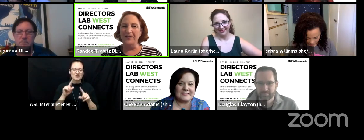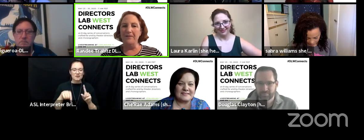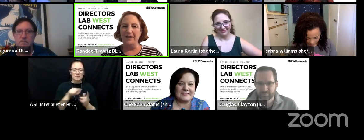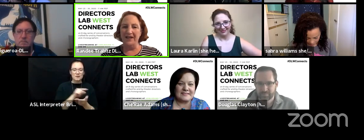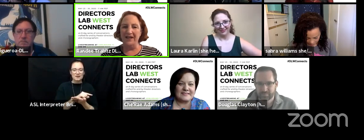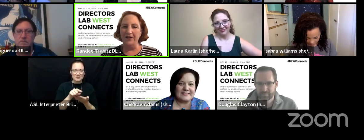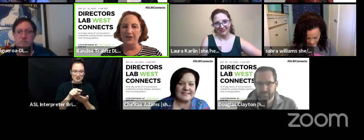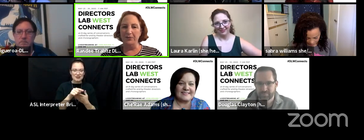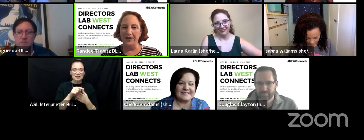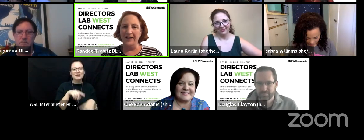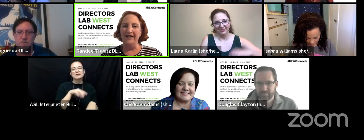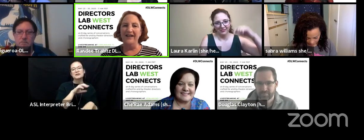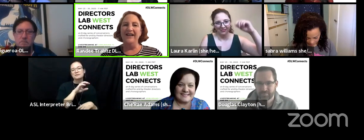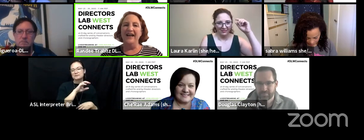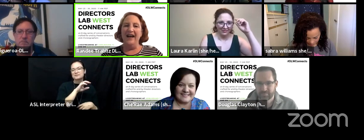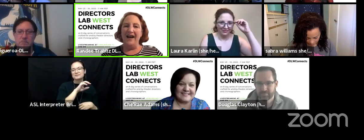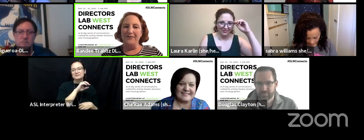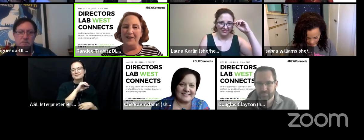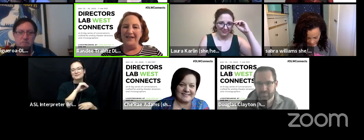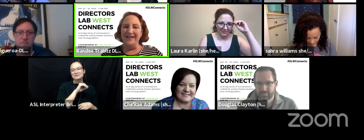Formicone, Makiko Shibuya,